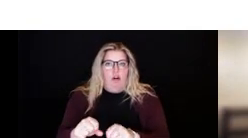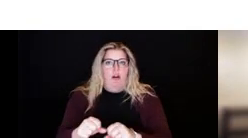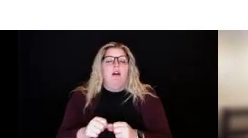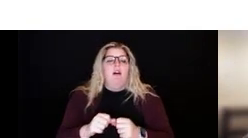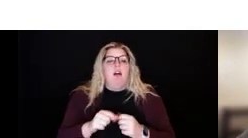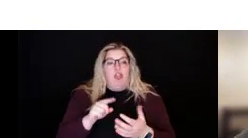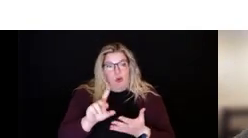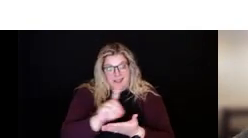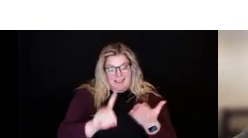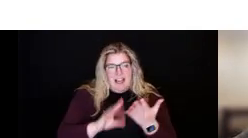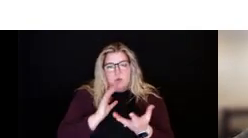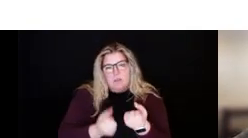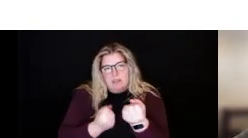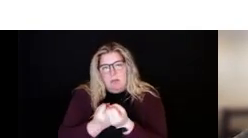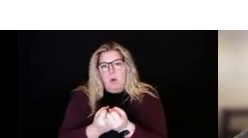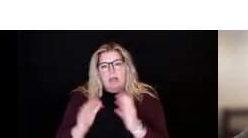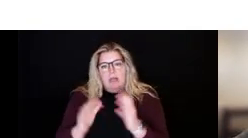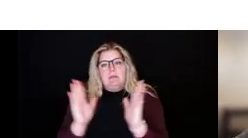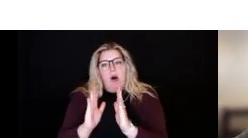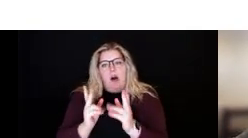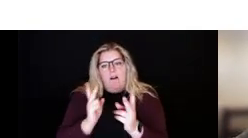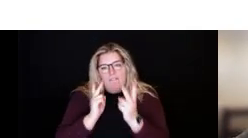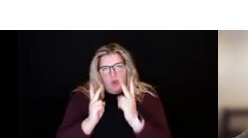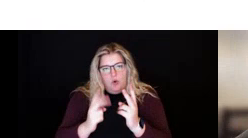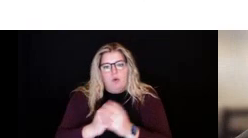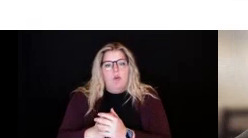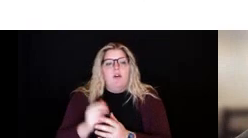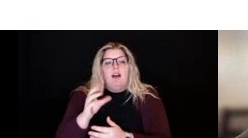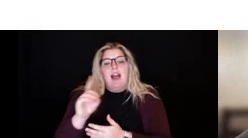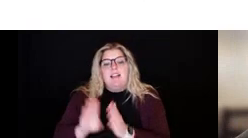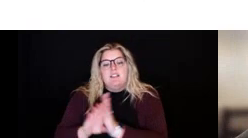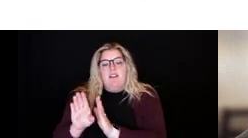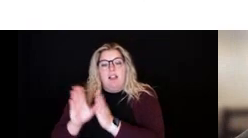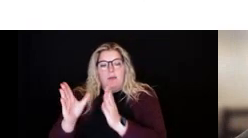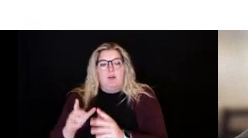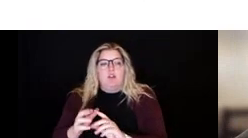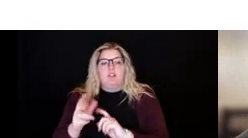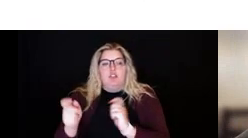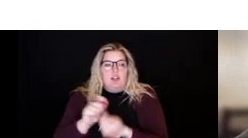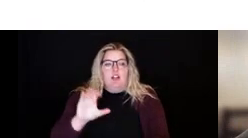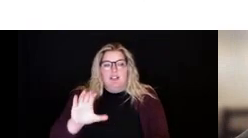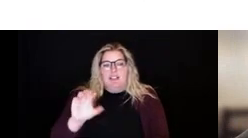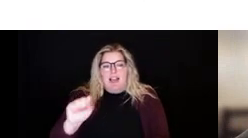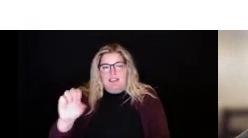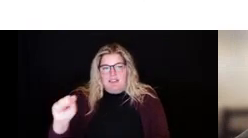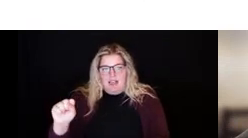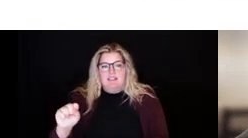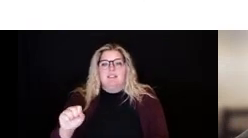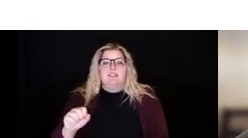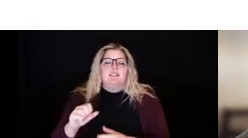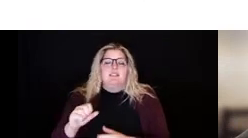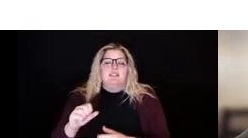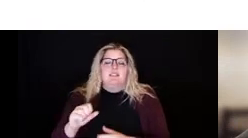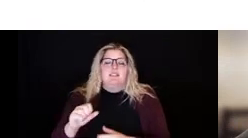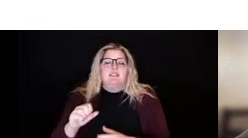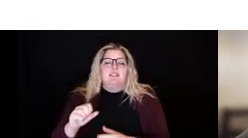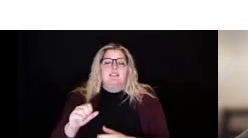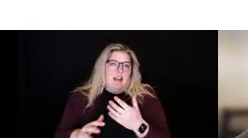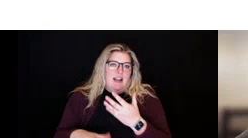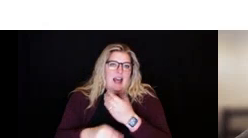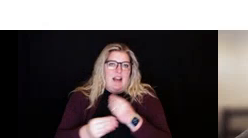support those small viewports. And the developers reworked the CSS and created additional responsive